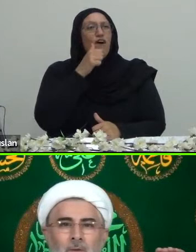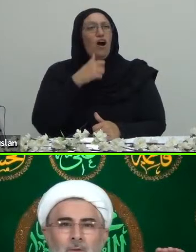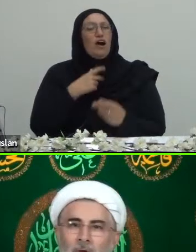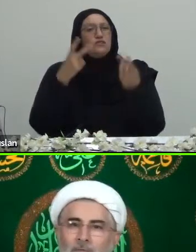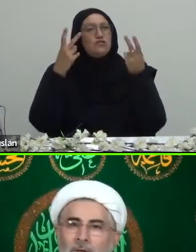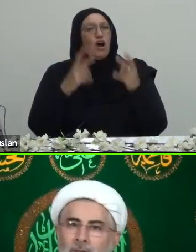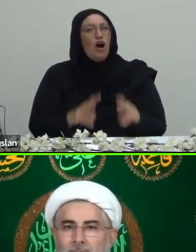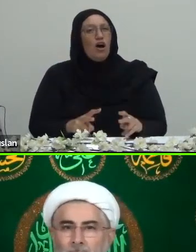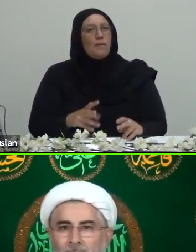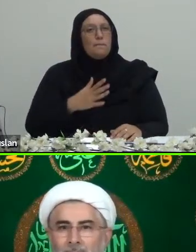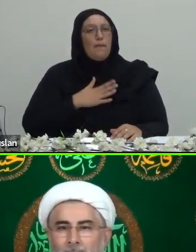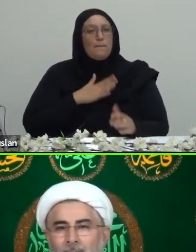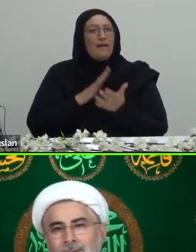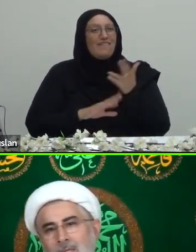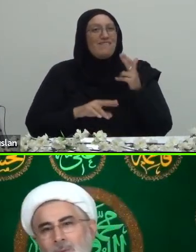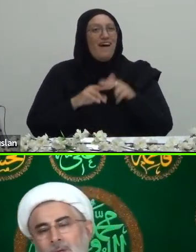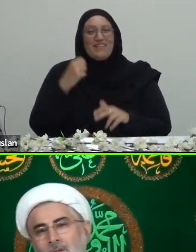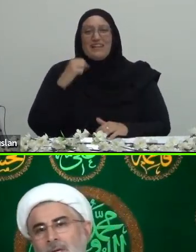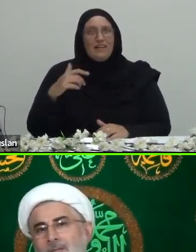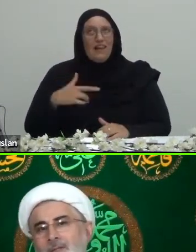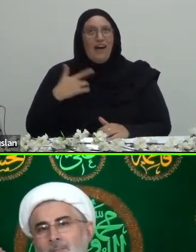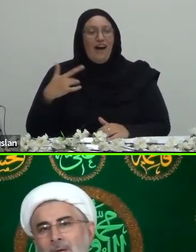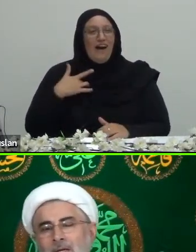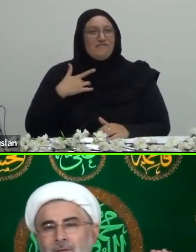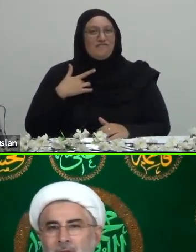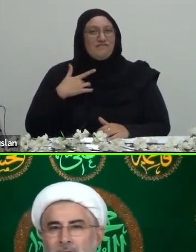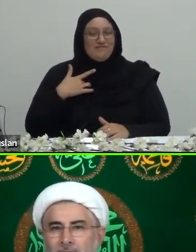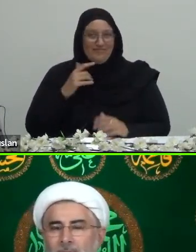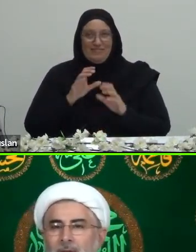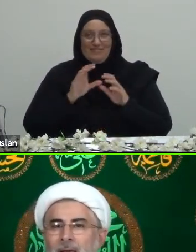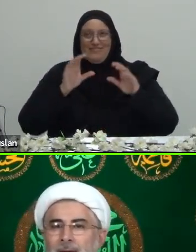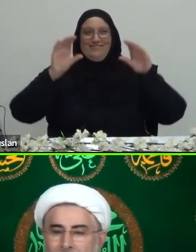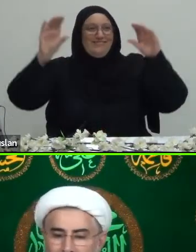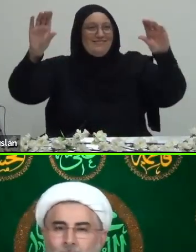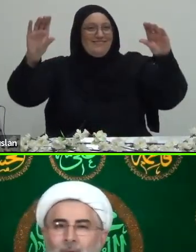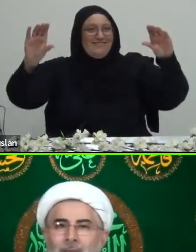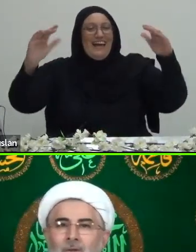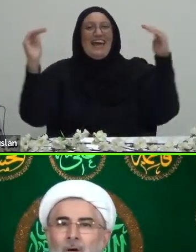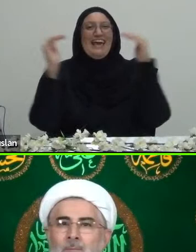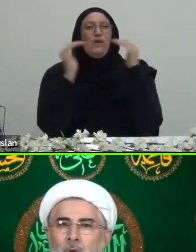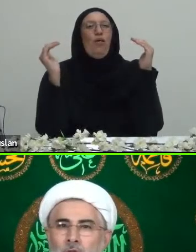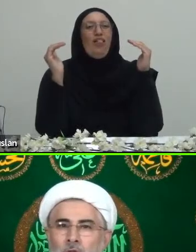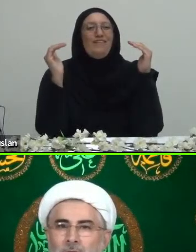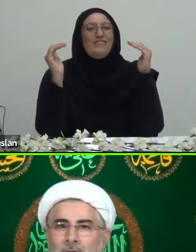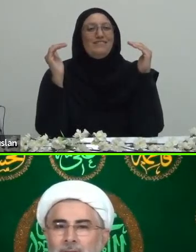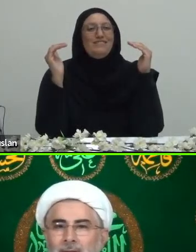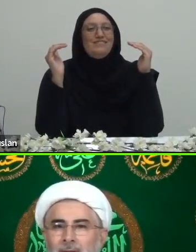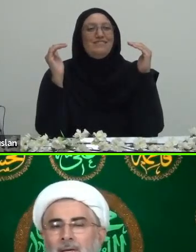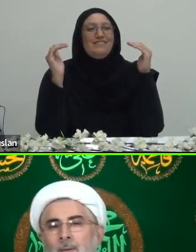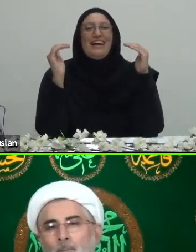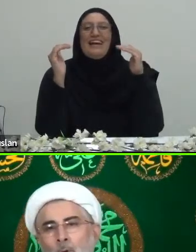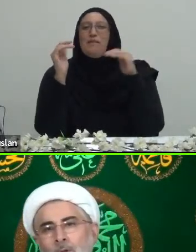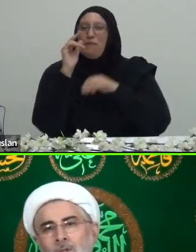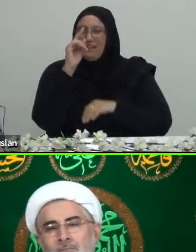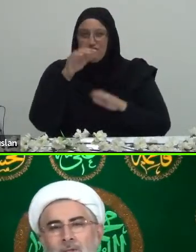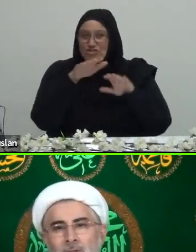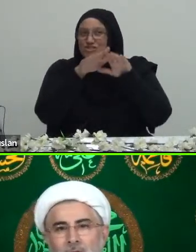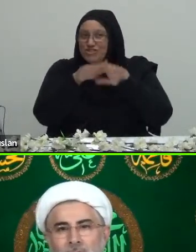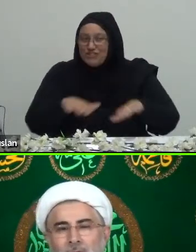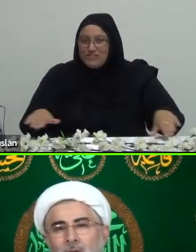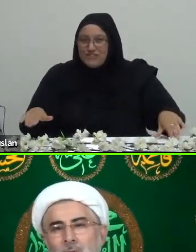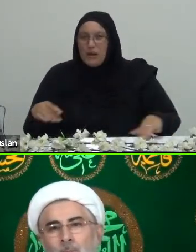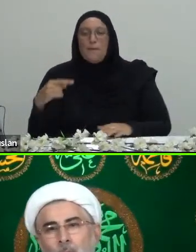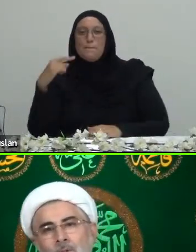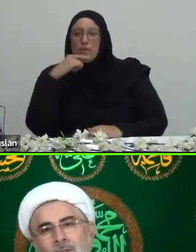to the share of my father as a male. That's what I say. It's not male versus female. Yes, when it comes to children, boys